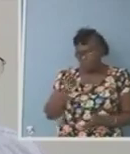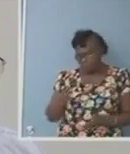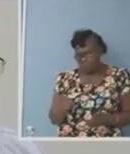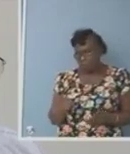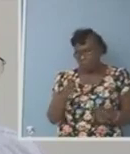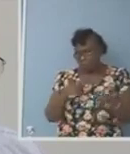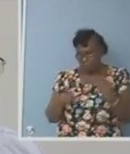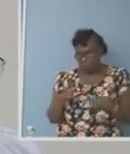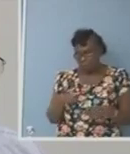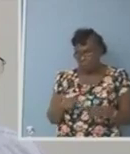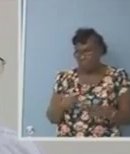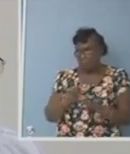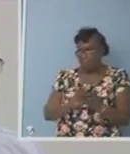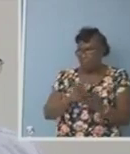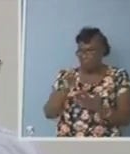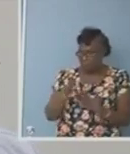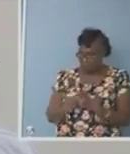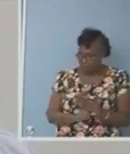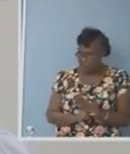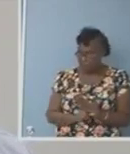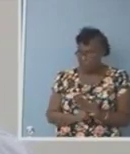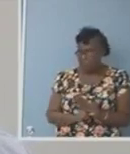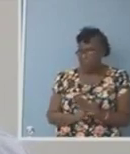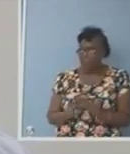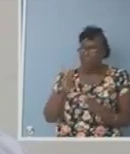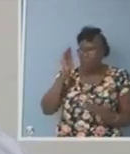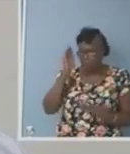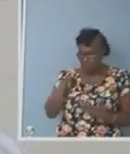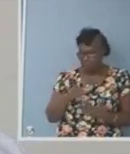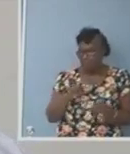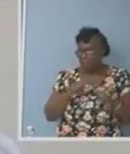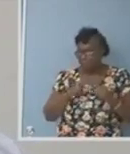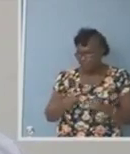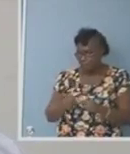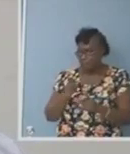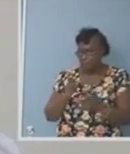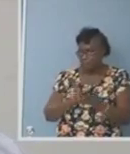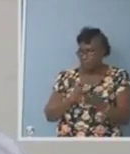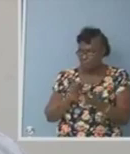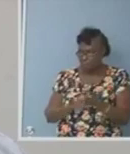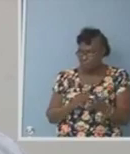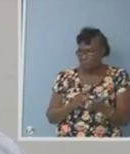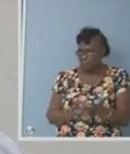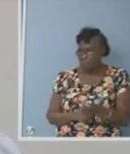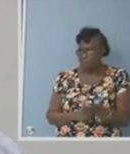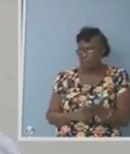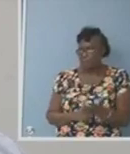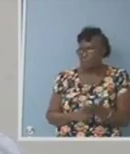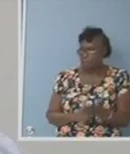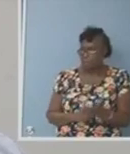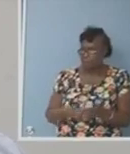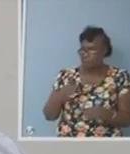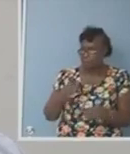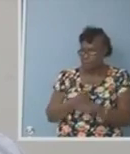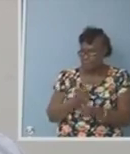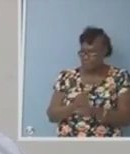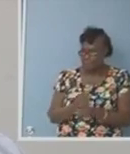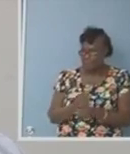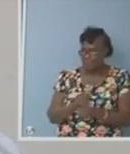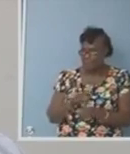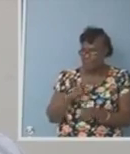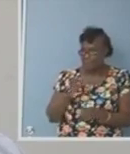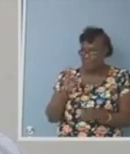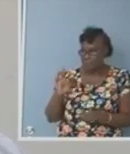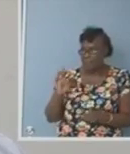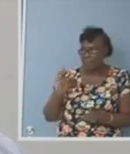stream come August. We will continue with the discussions in terms of upgrading the facility so that we can deal